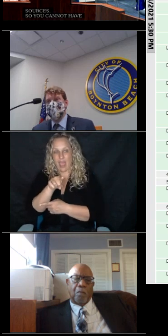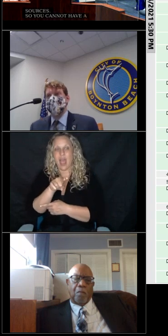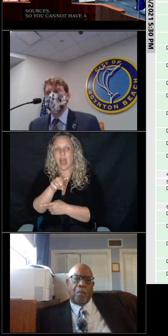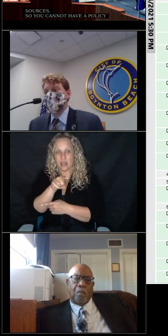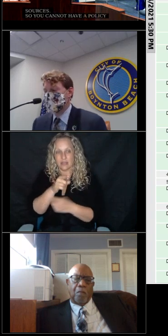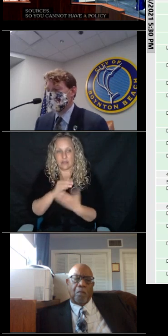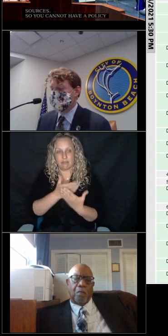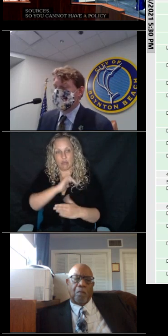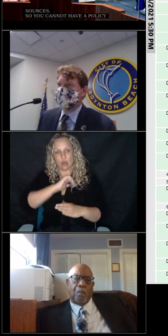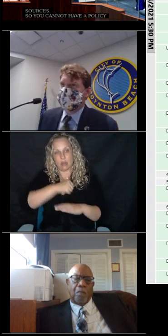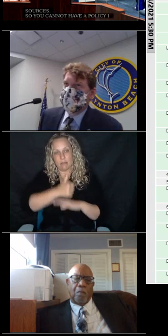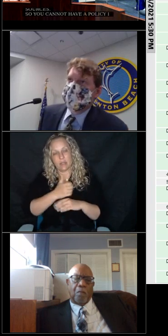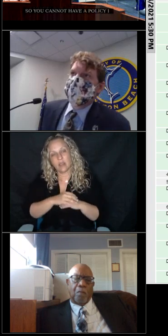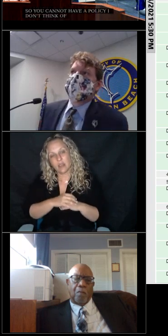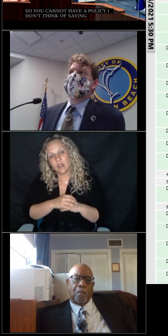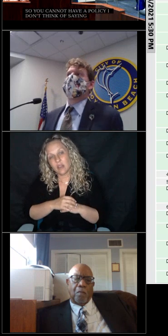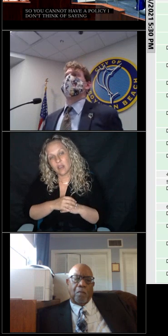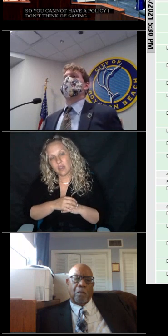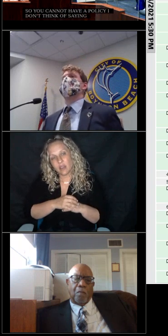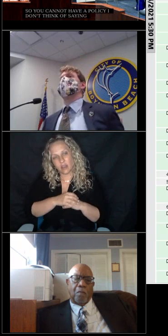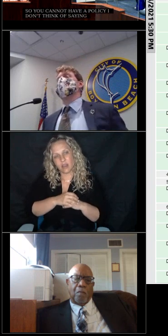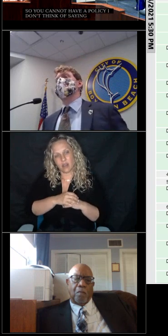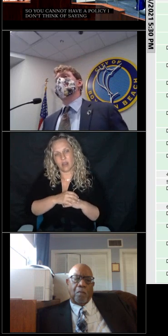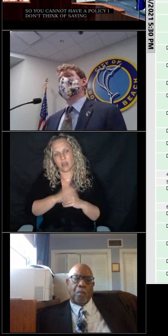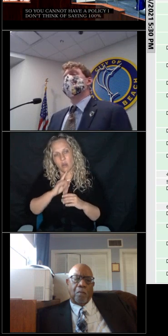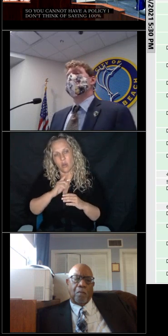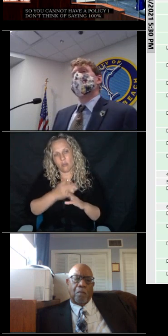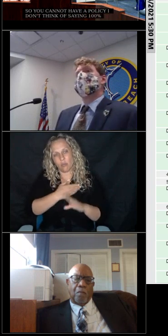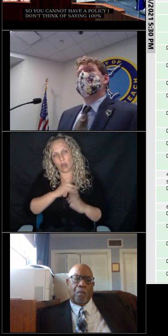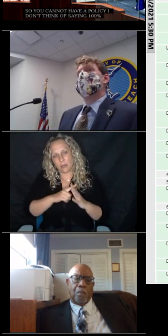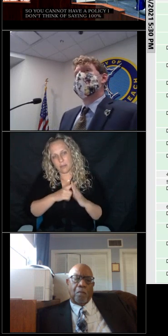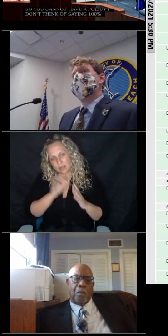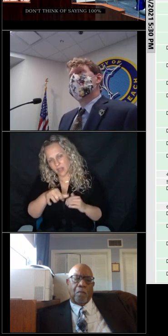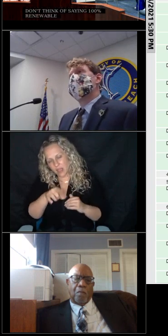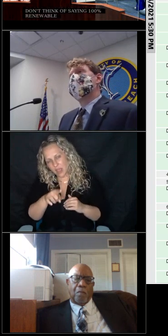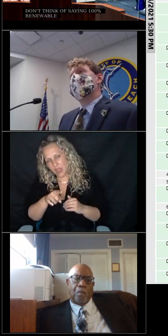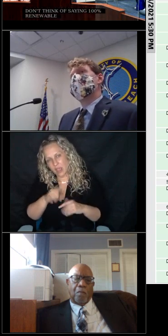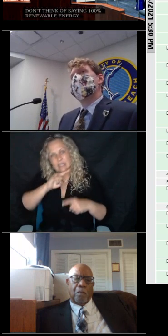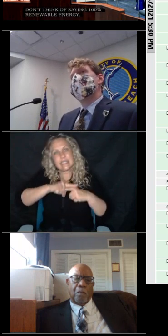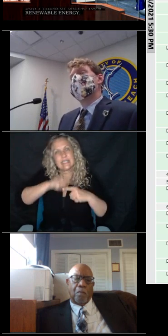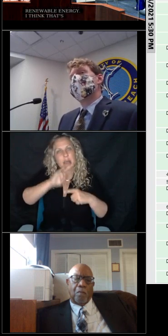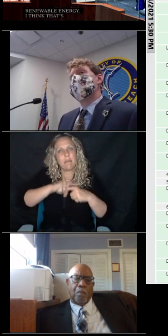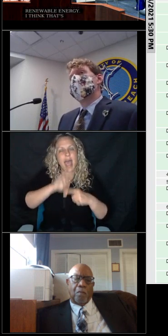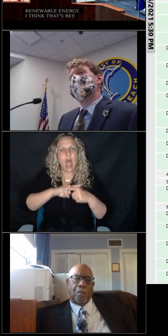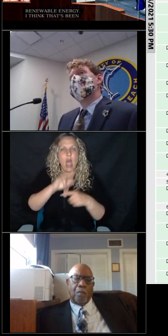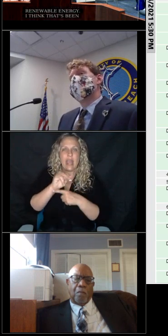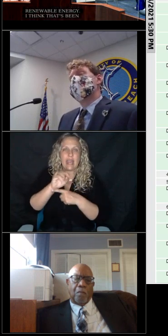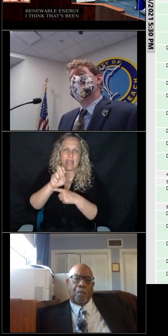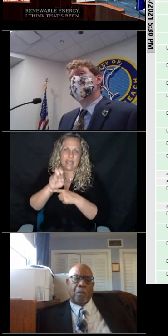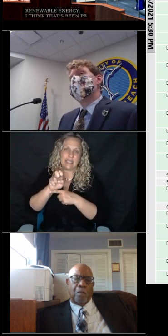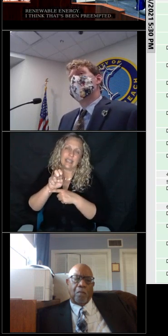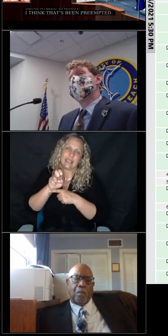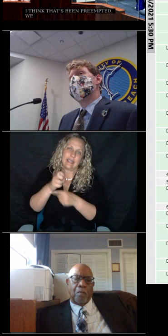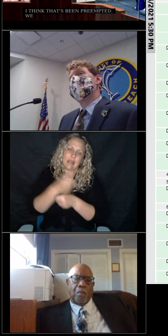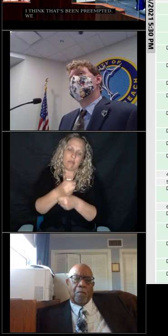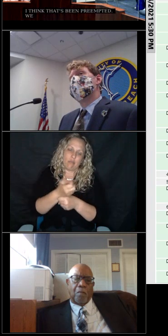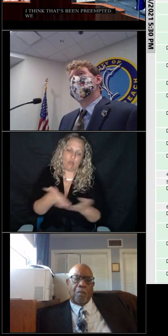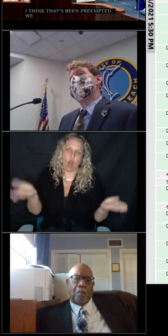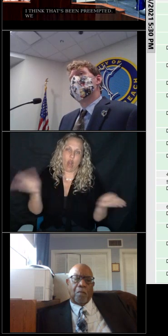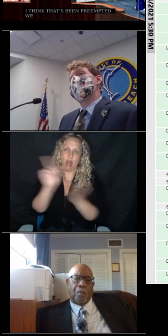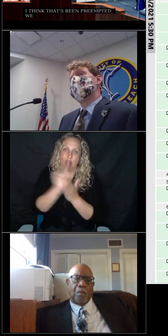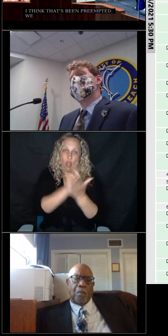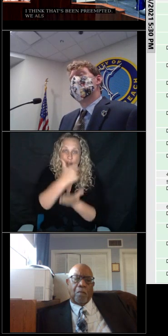preempted. We also preempted tobacco and nicotine products laws. So if you have